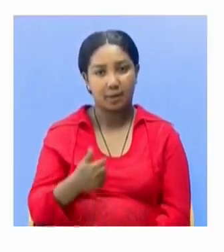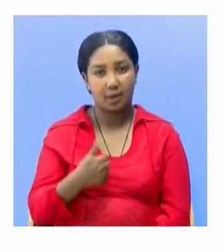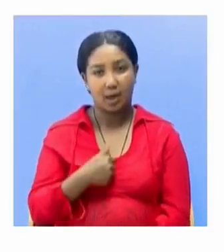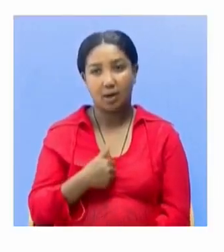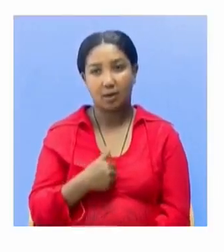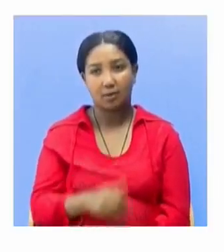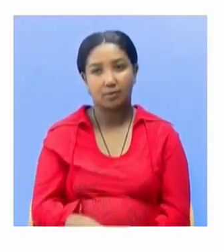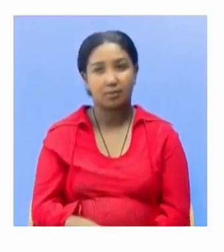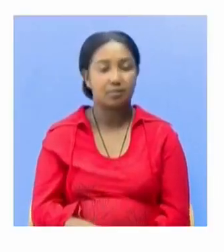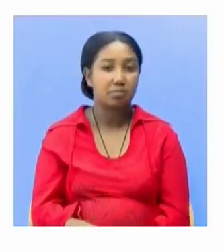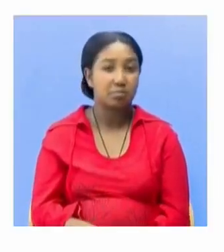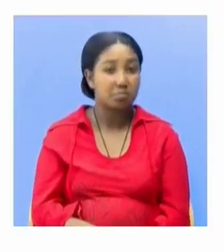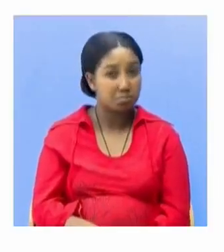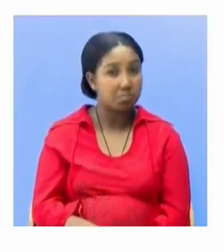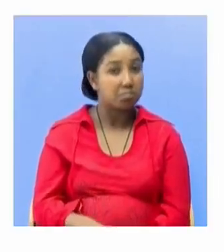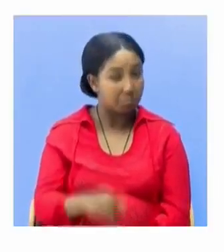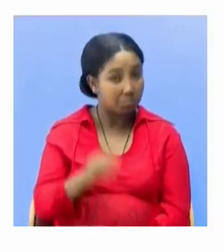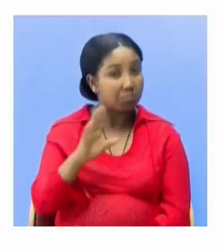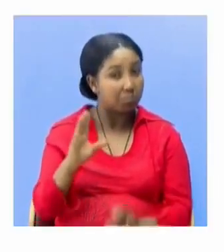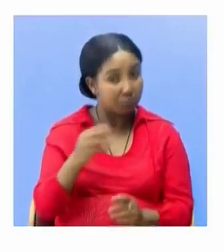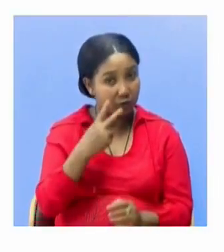see you again